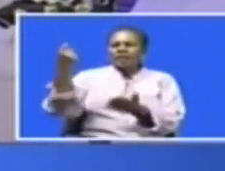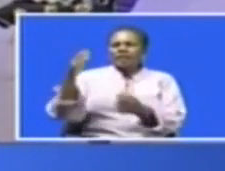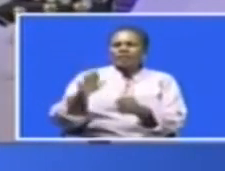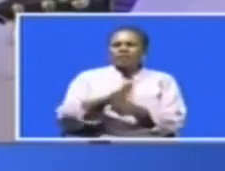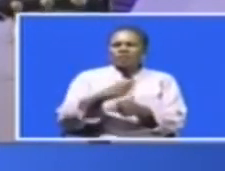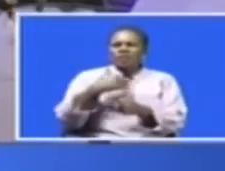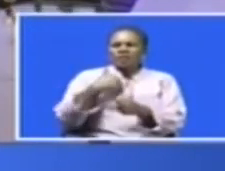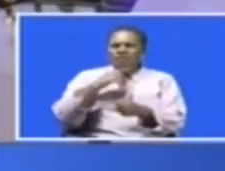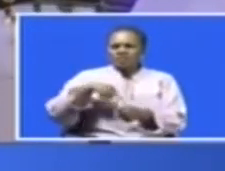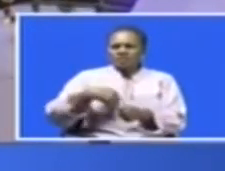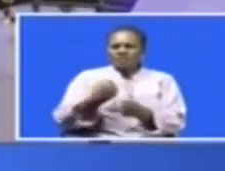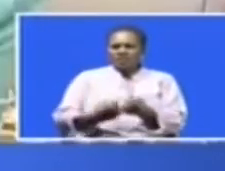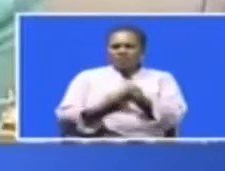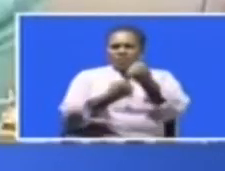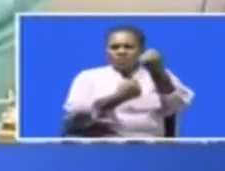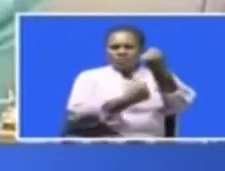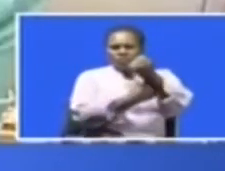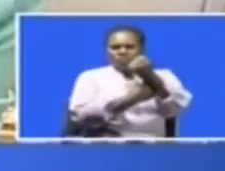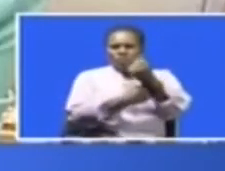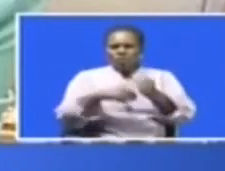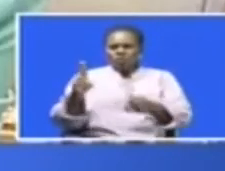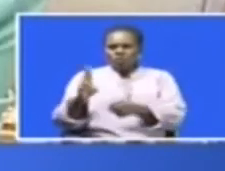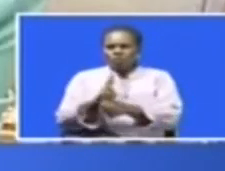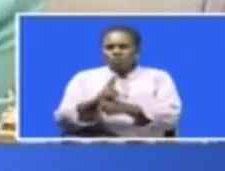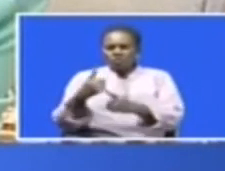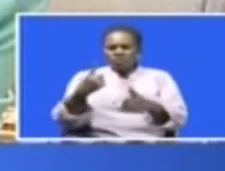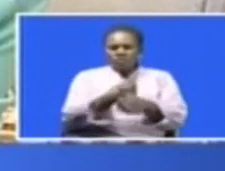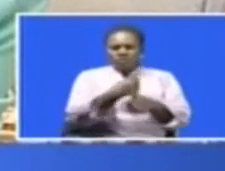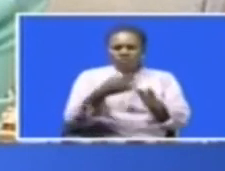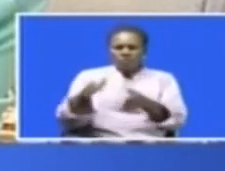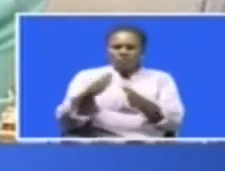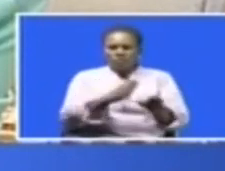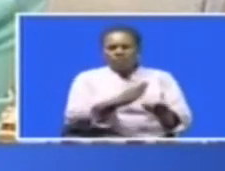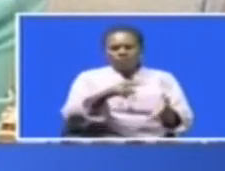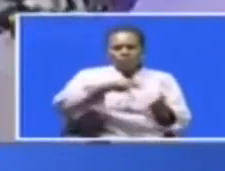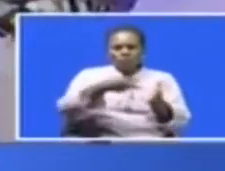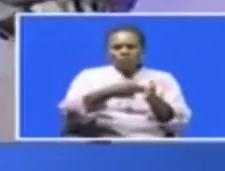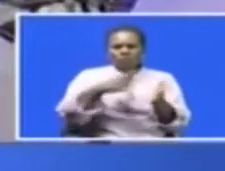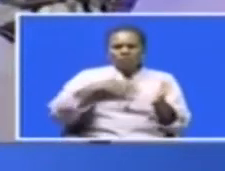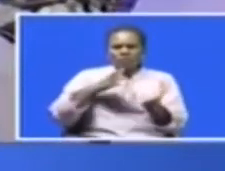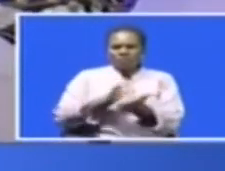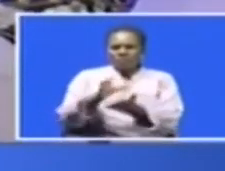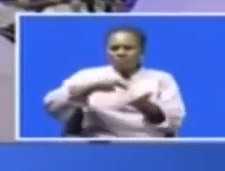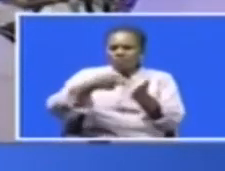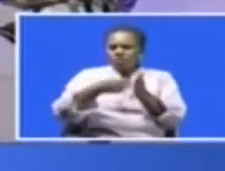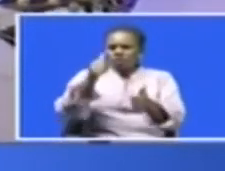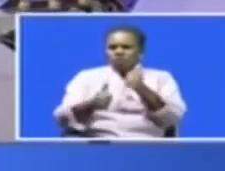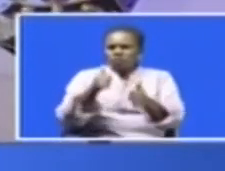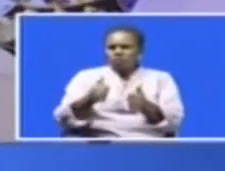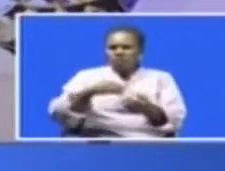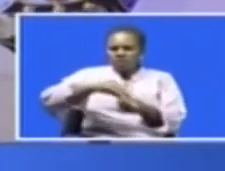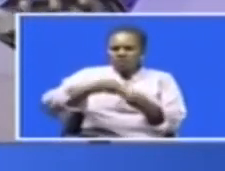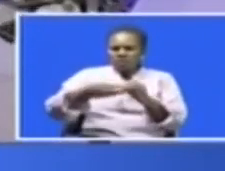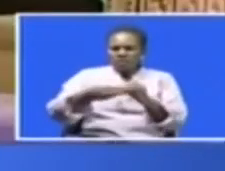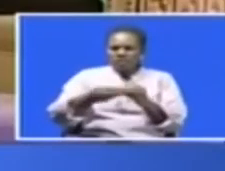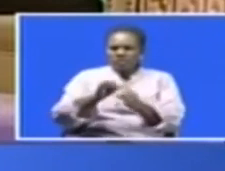have a self-funded model where I use dairy farming as a way to fund my project. So which project? Creative arts school. Okay.